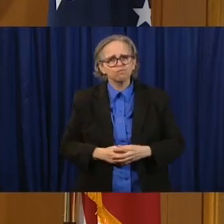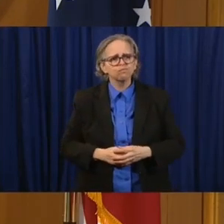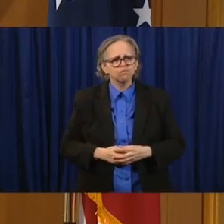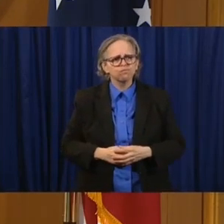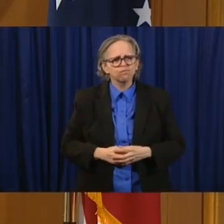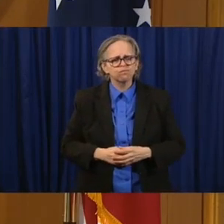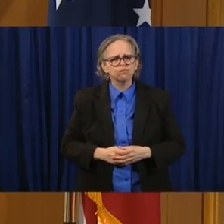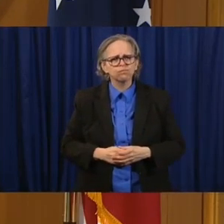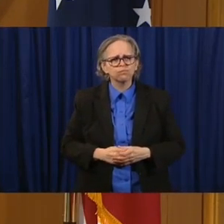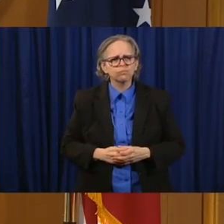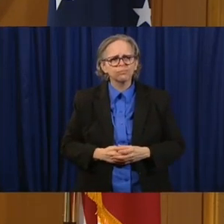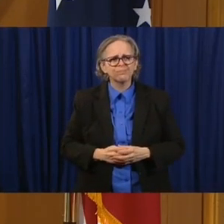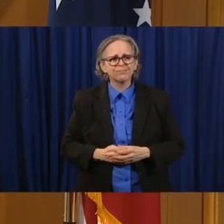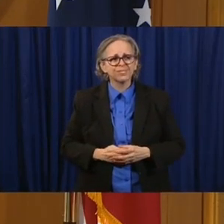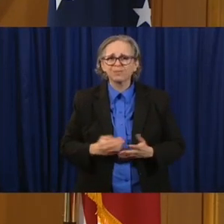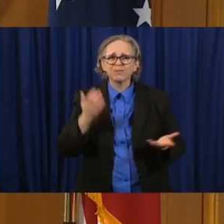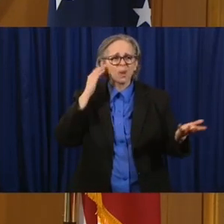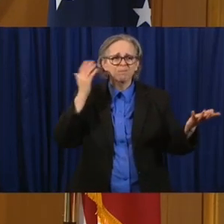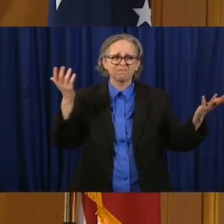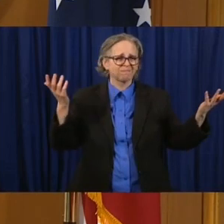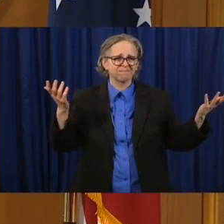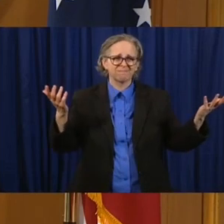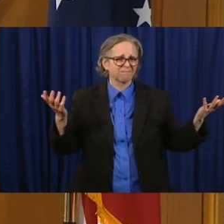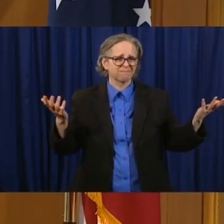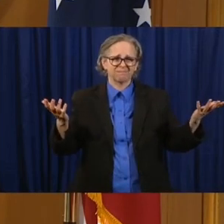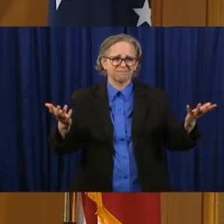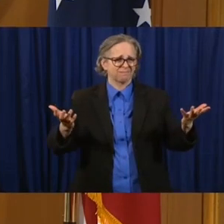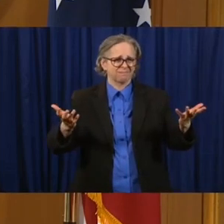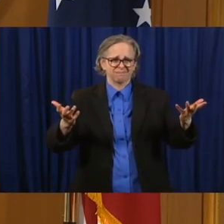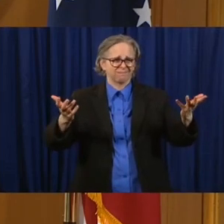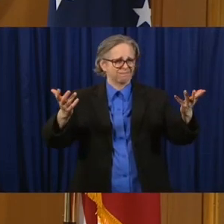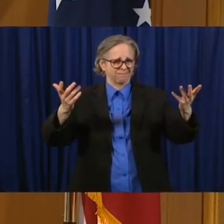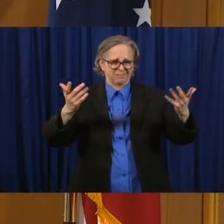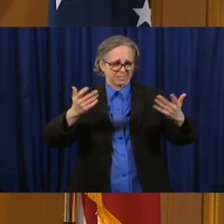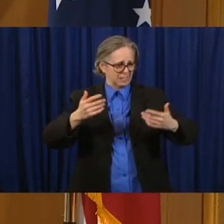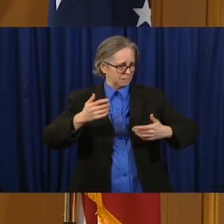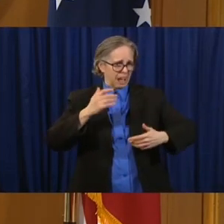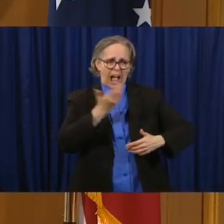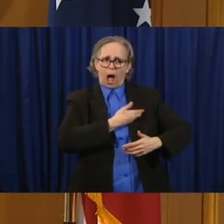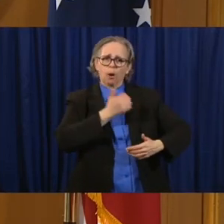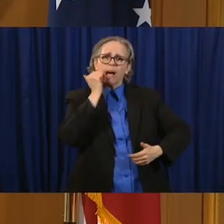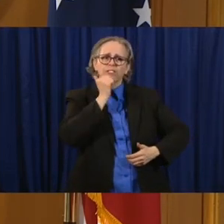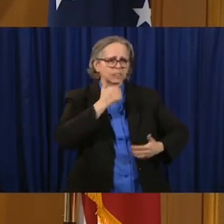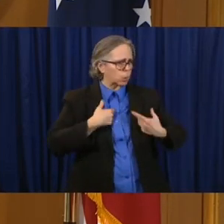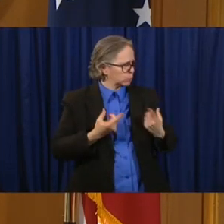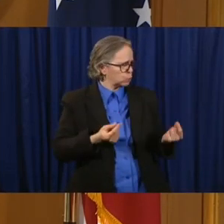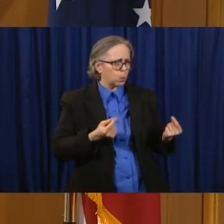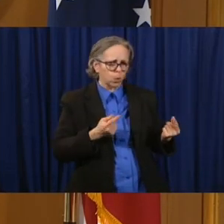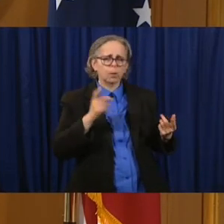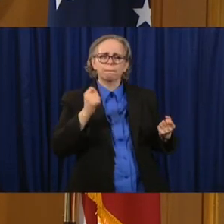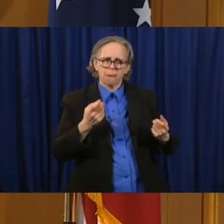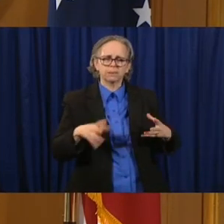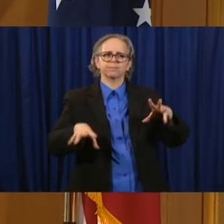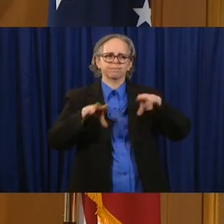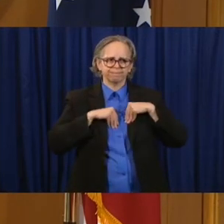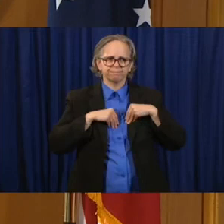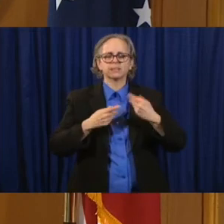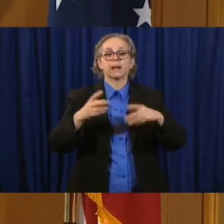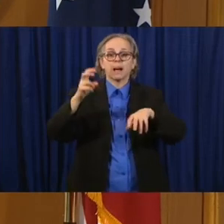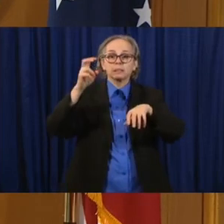And, you know, this is going to be part of what we do, at least until, you know, we're done with the virus in a year or